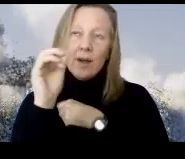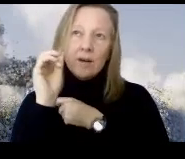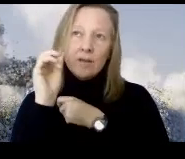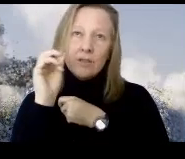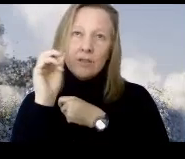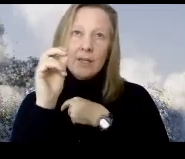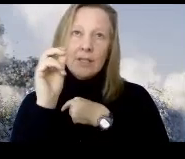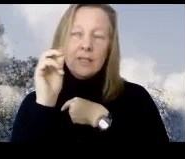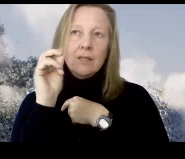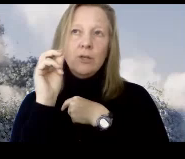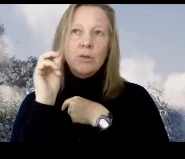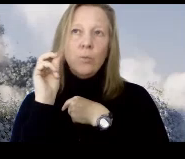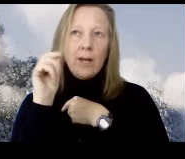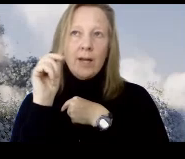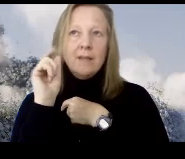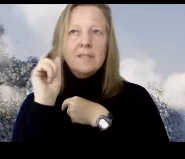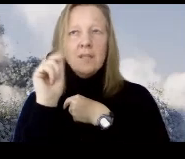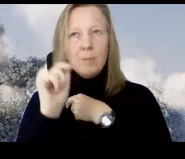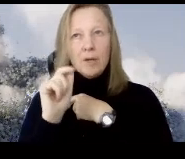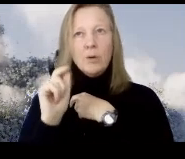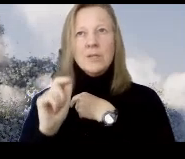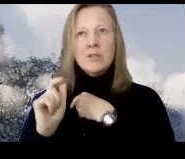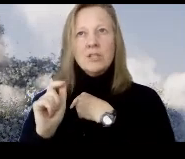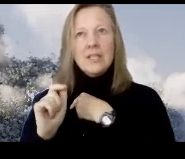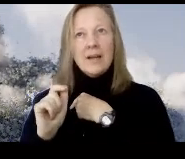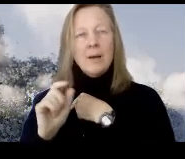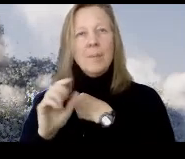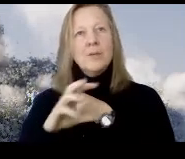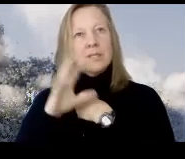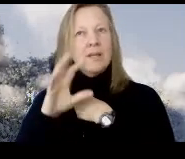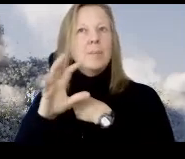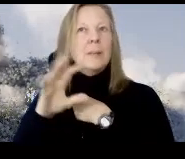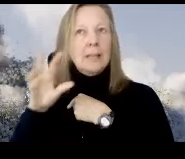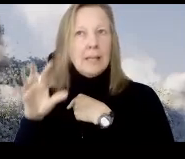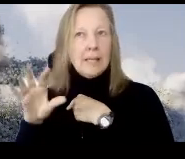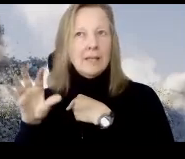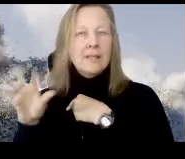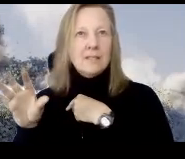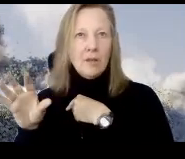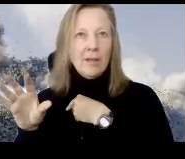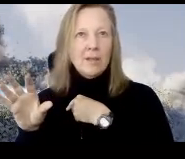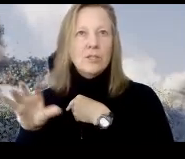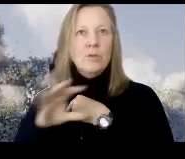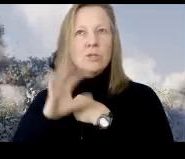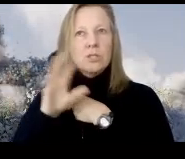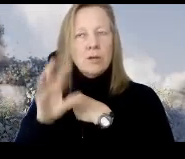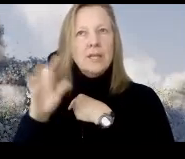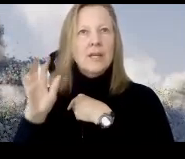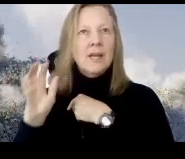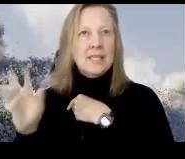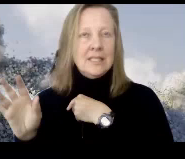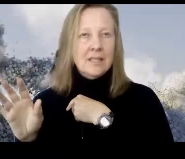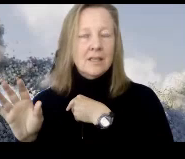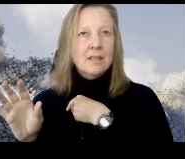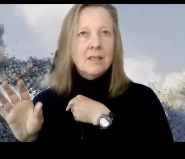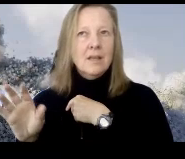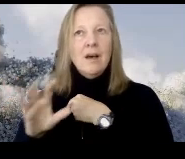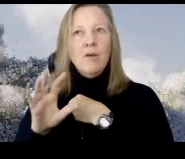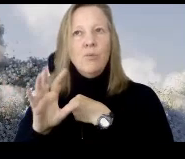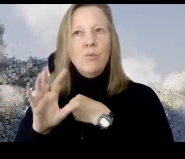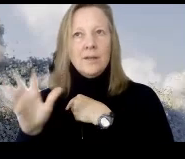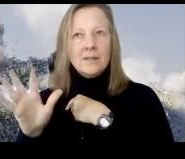So and Okay. also I wanted to tell you the way the cell band courses are set up, they're set up like the cell band. So you start to get an